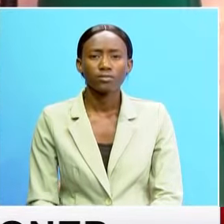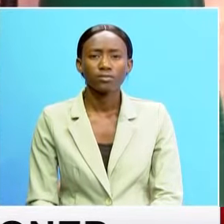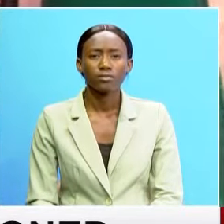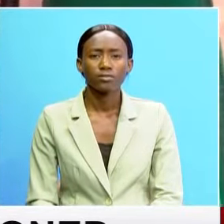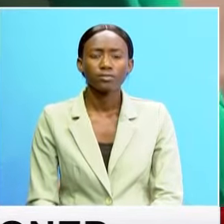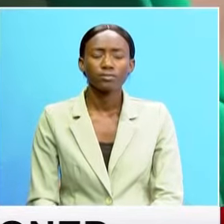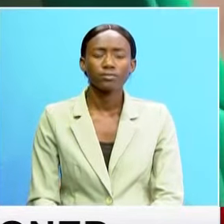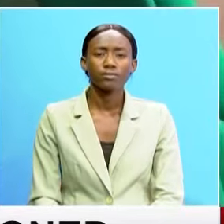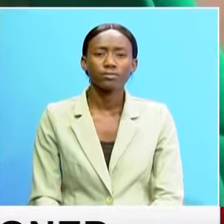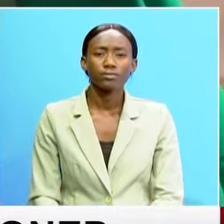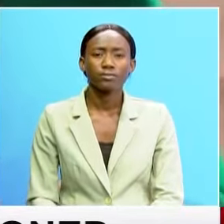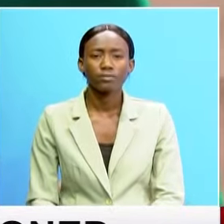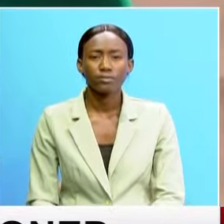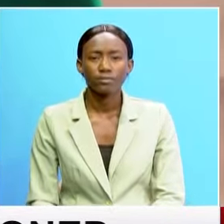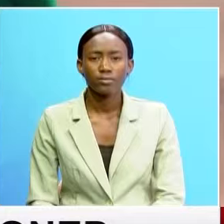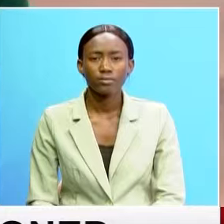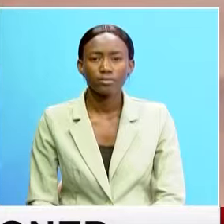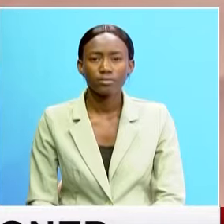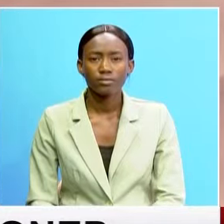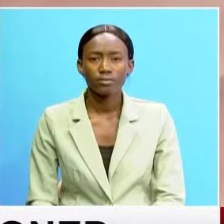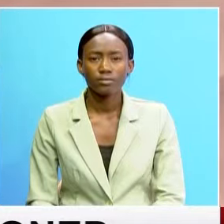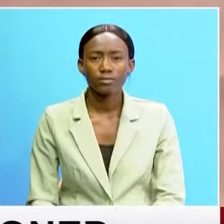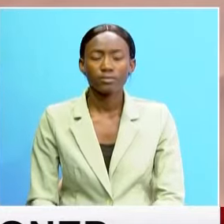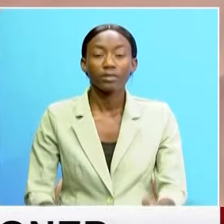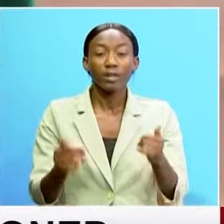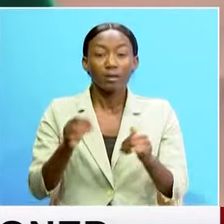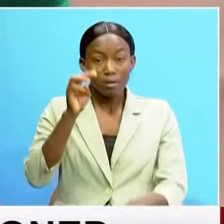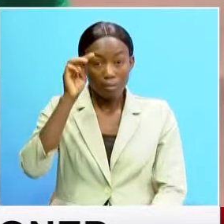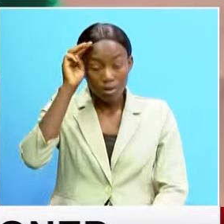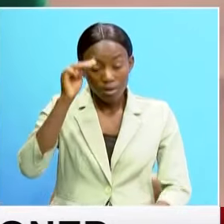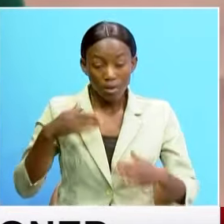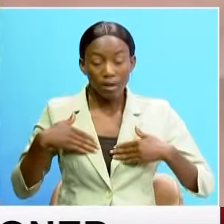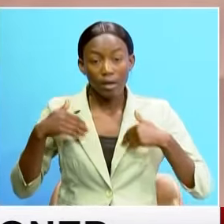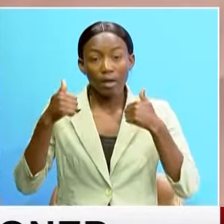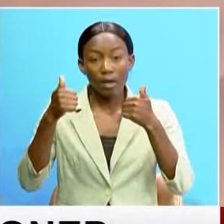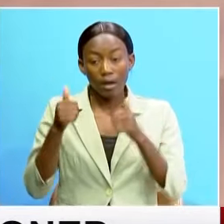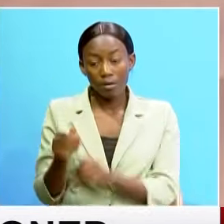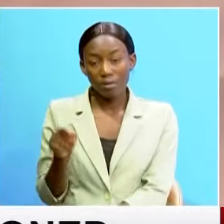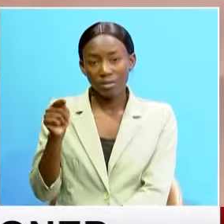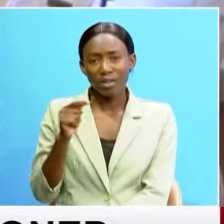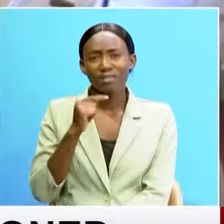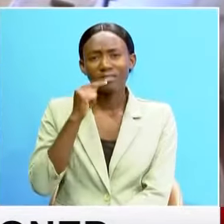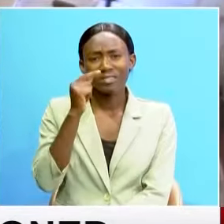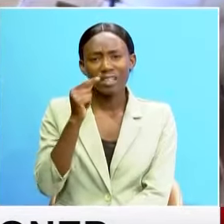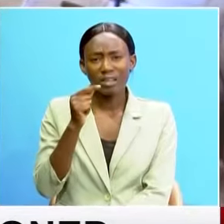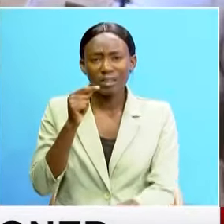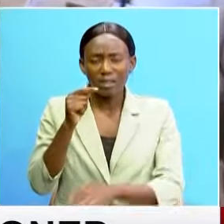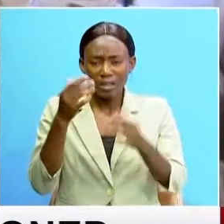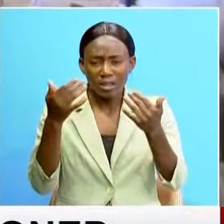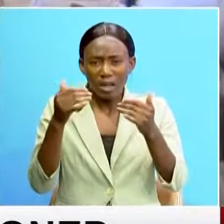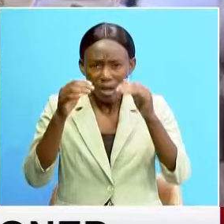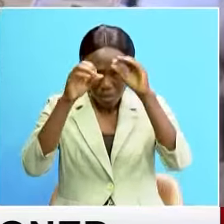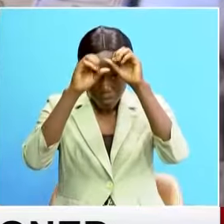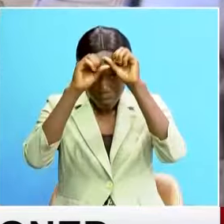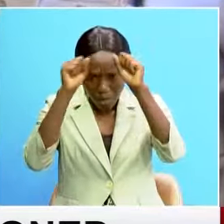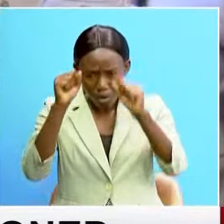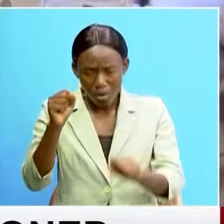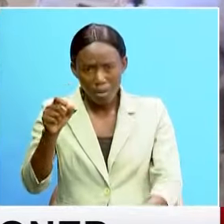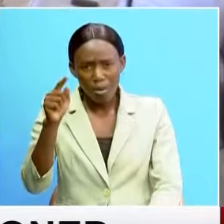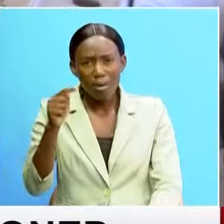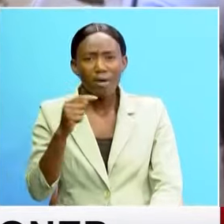medical equipment. Minister for Health, Elijah Muchima, notes that the president's directives to employ